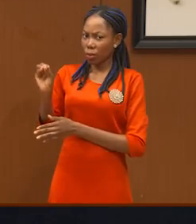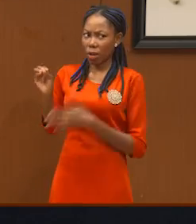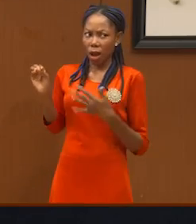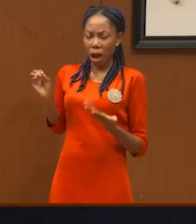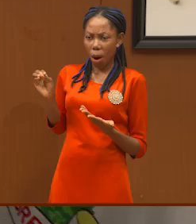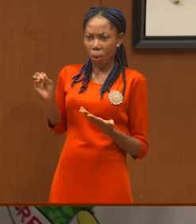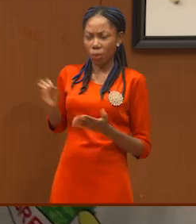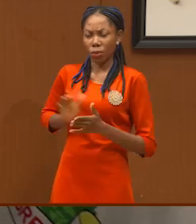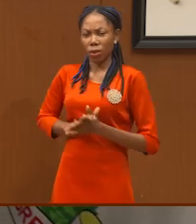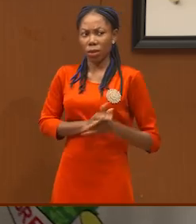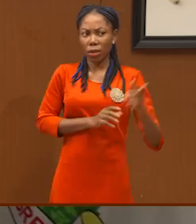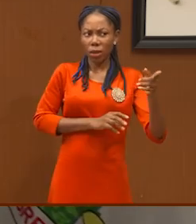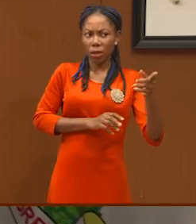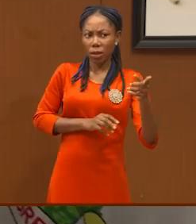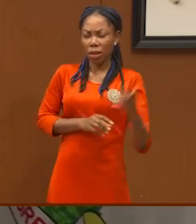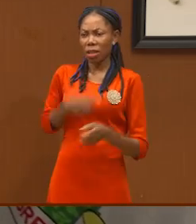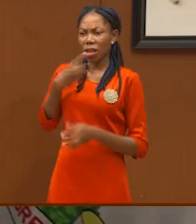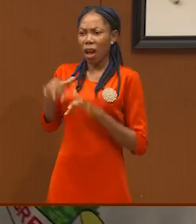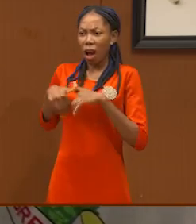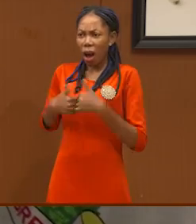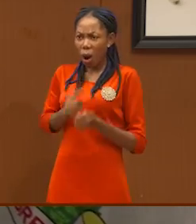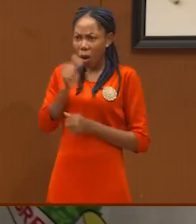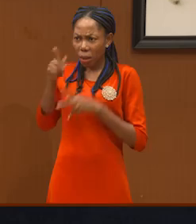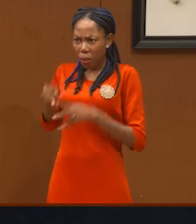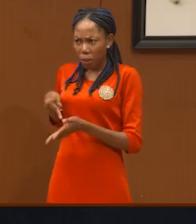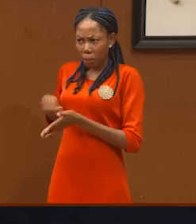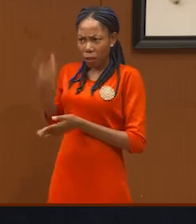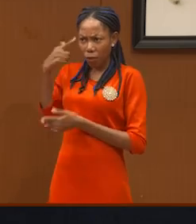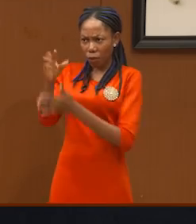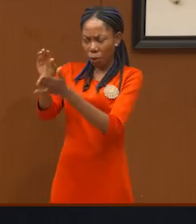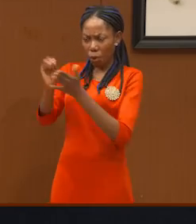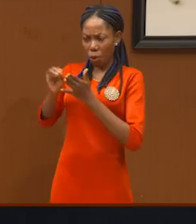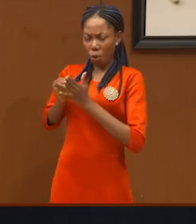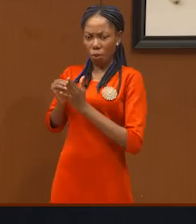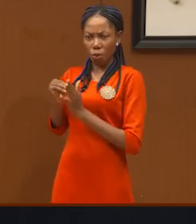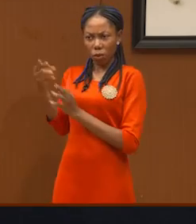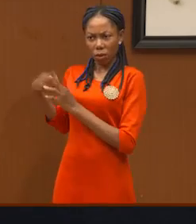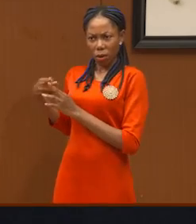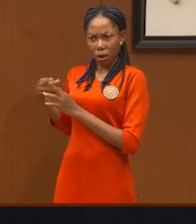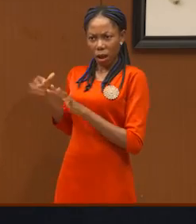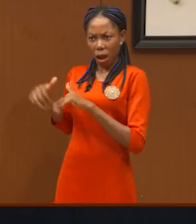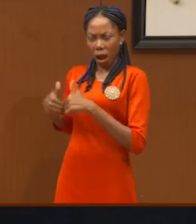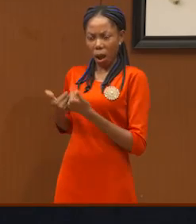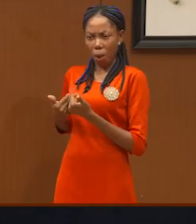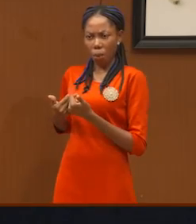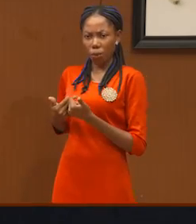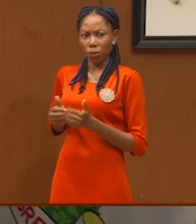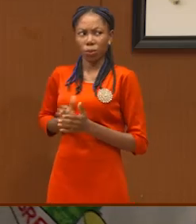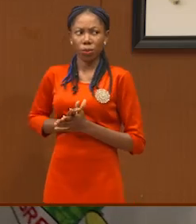was talking about. Somebody else paid for his own apartment. Yes. And after when their tenants... Wait, take it one by